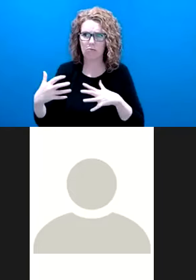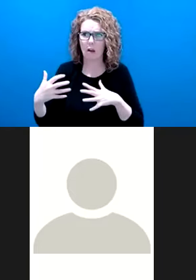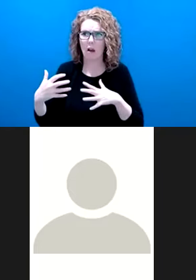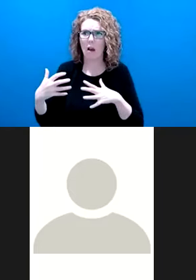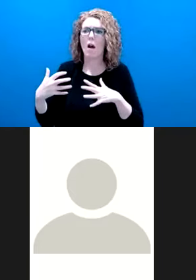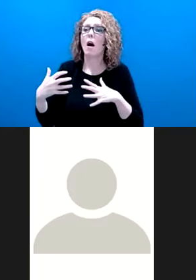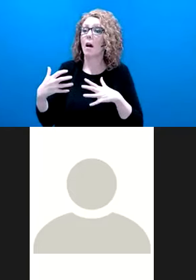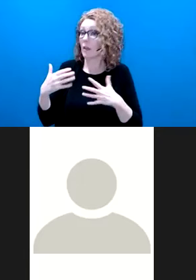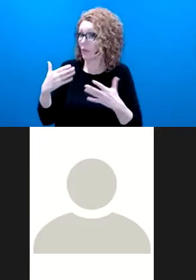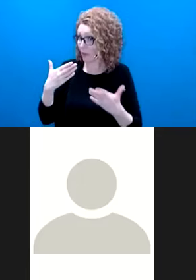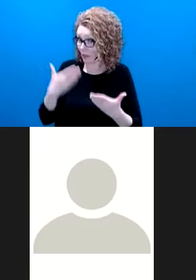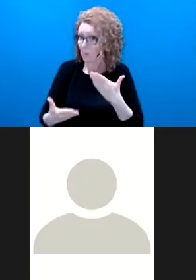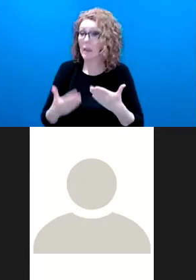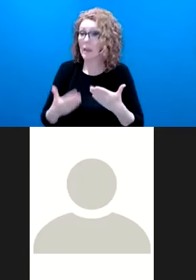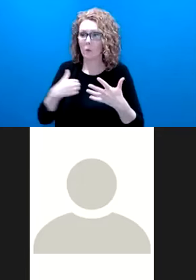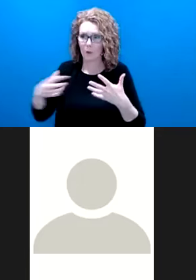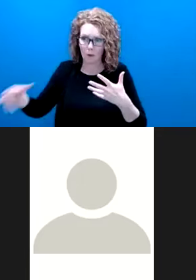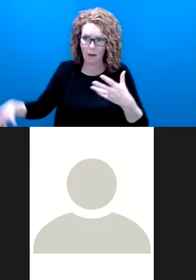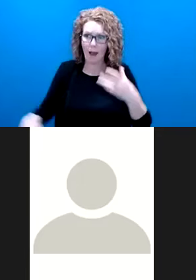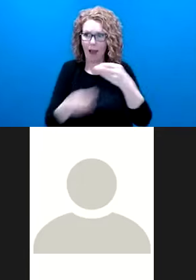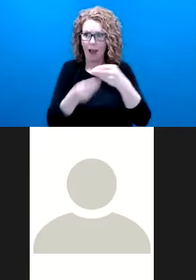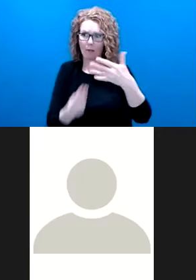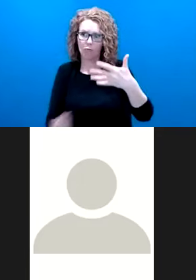term to flag for a definition,